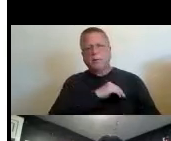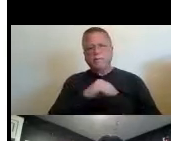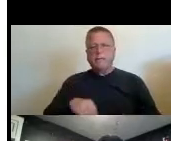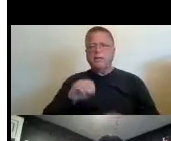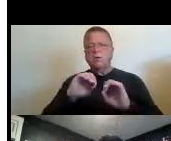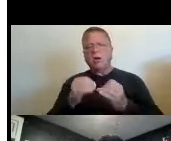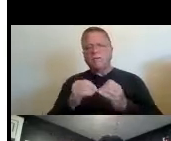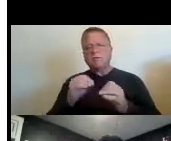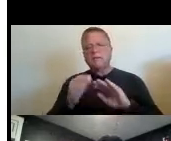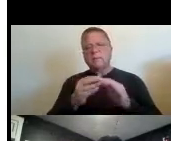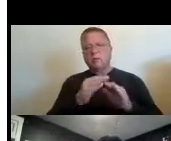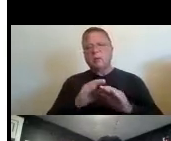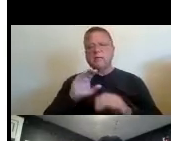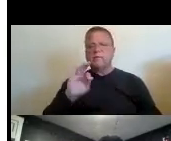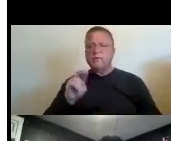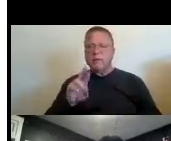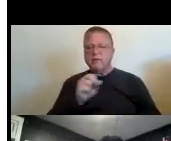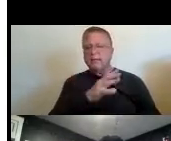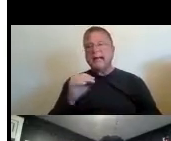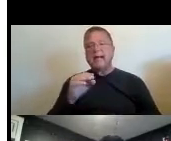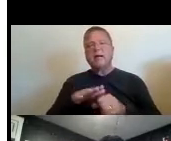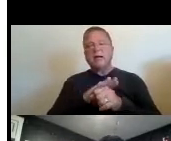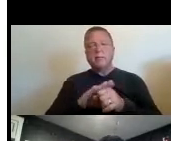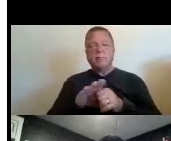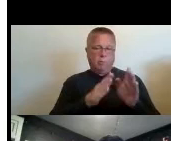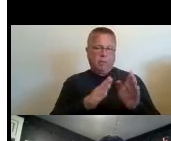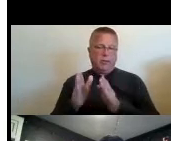Affairs, and our neighborhood planners. Next slide.